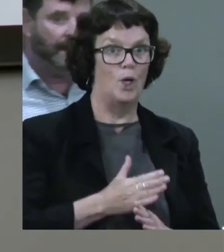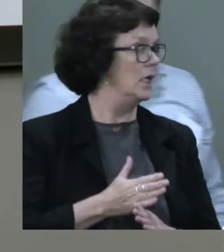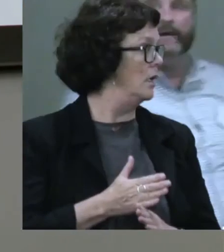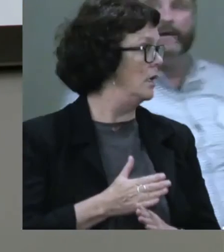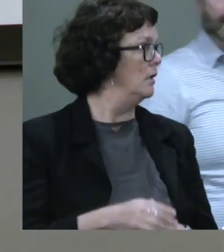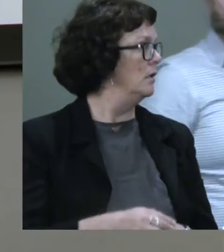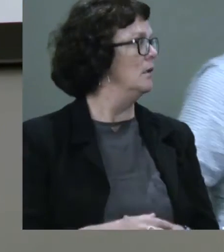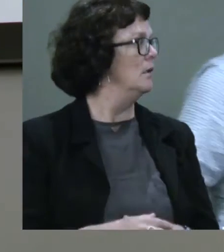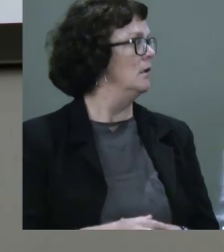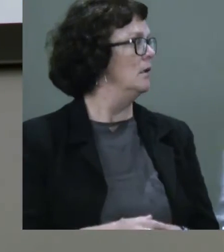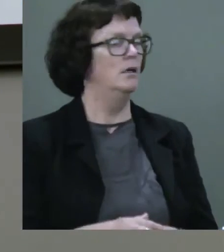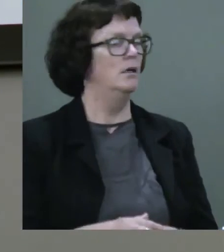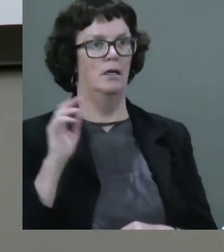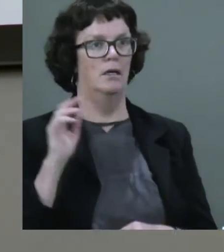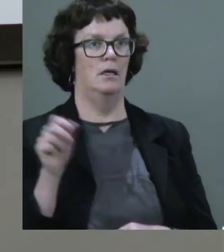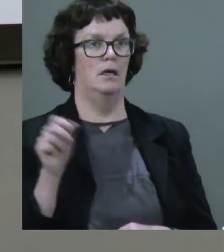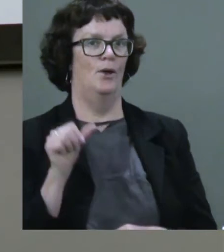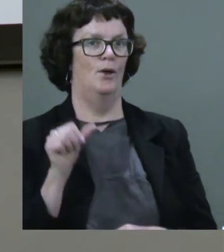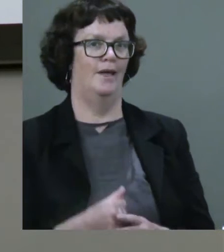Hello? Okay.